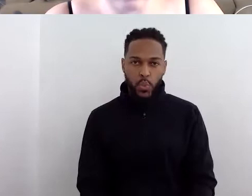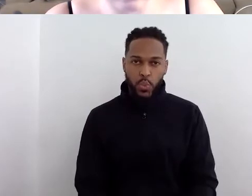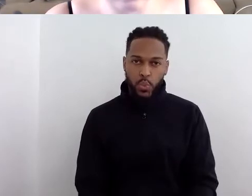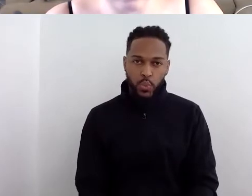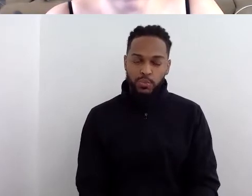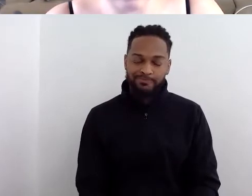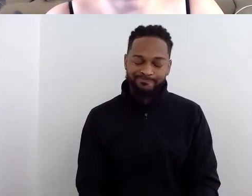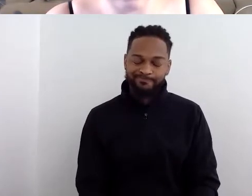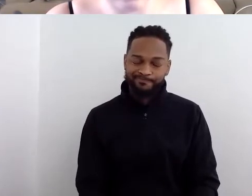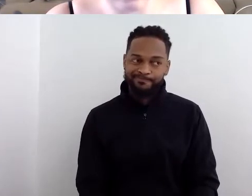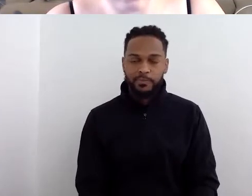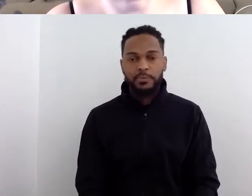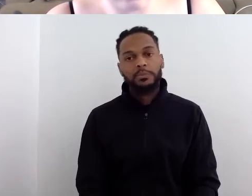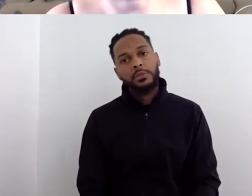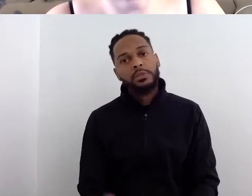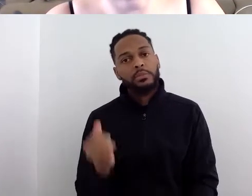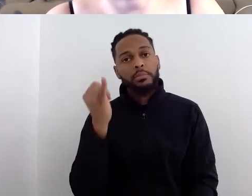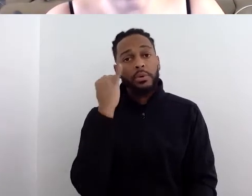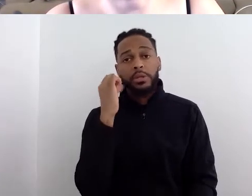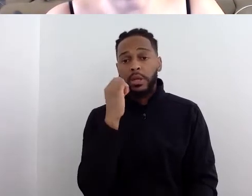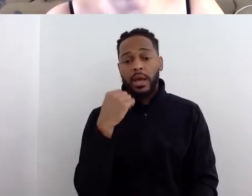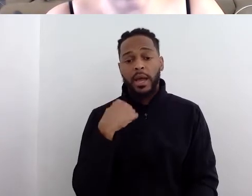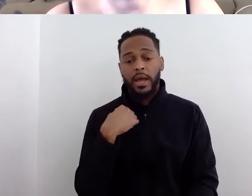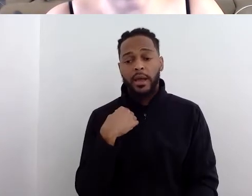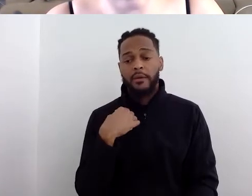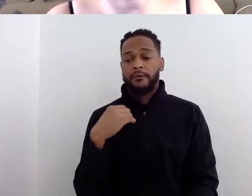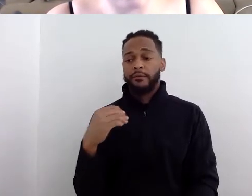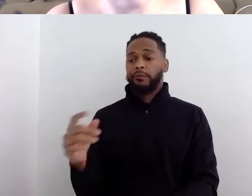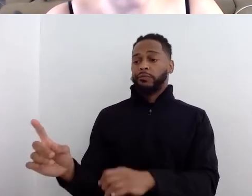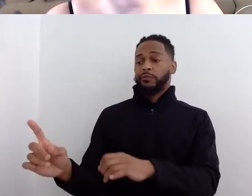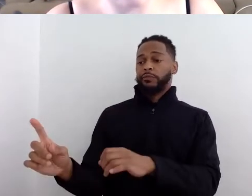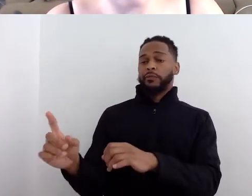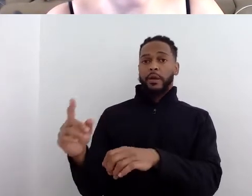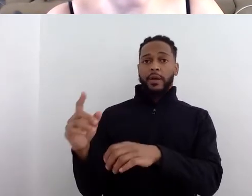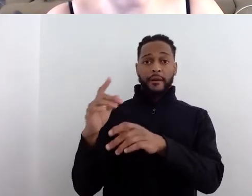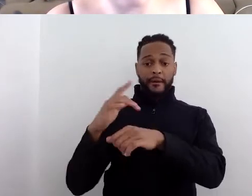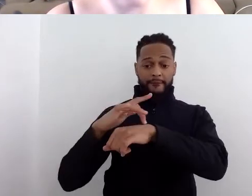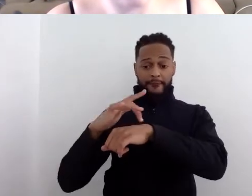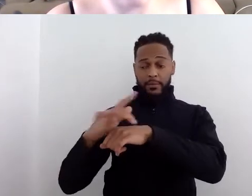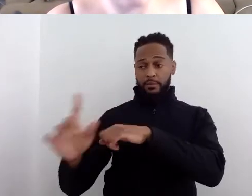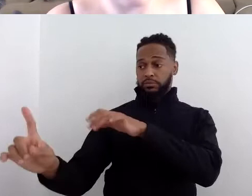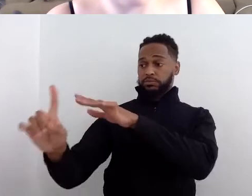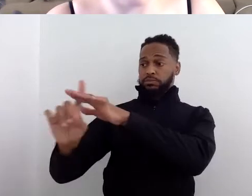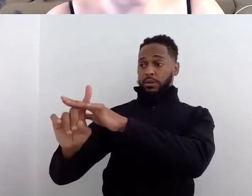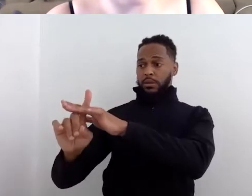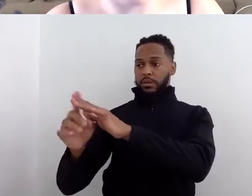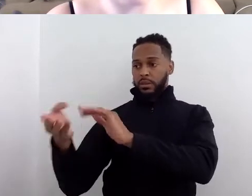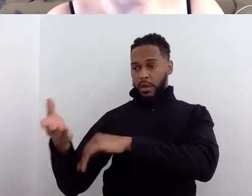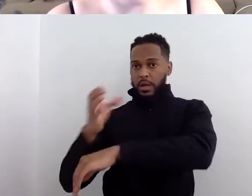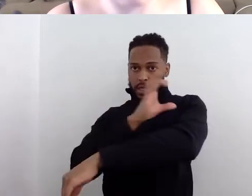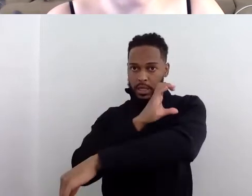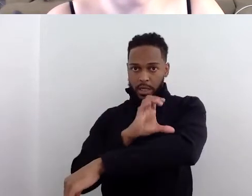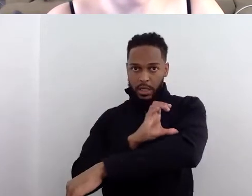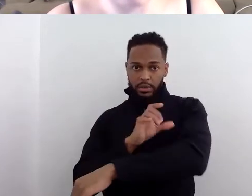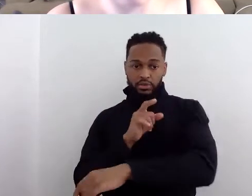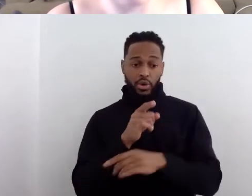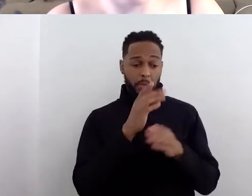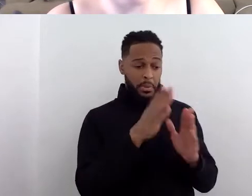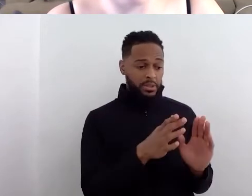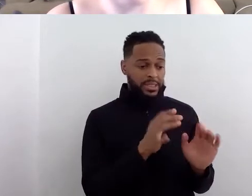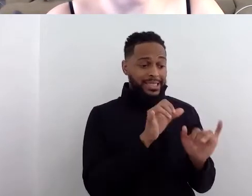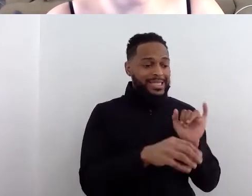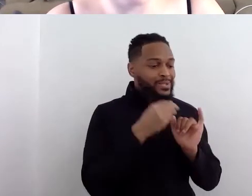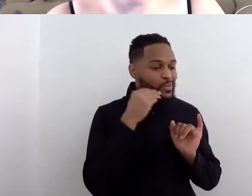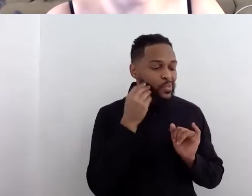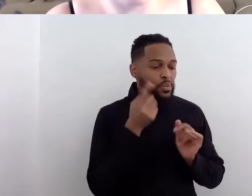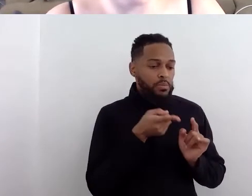let's say I didn't have in-person visits, what's that person going to do? So that's one thing, a lot of doctors are saying this is great, it's